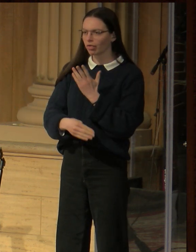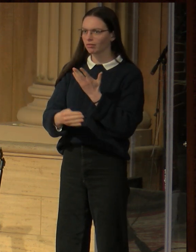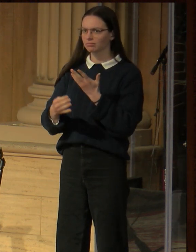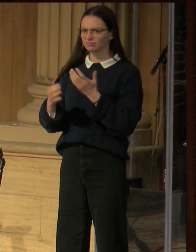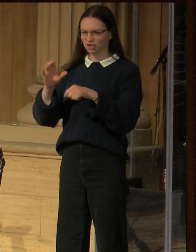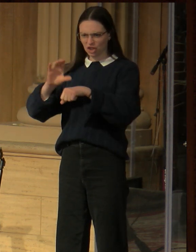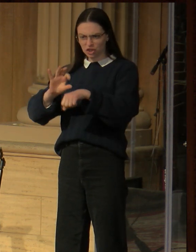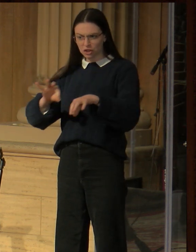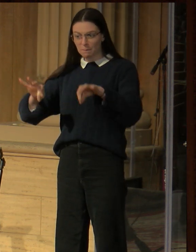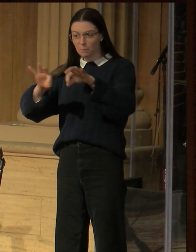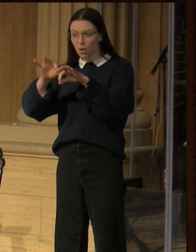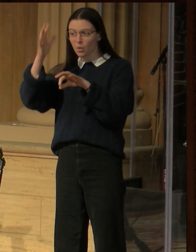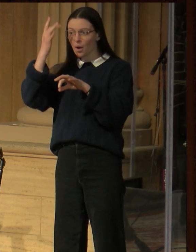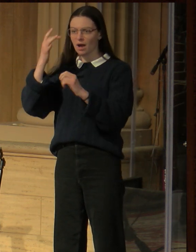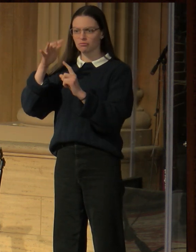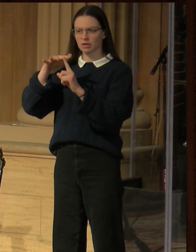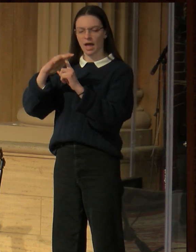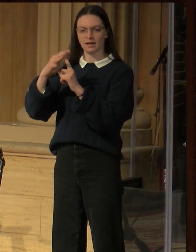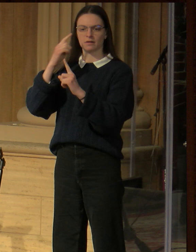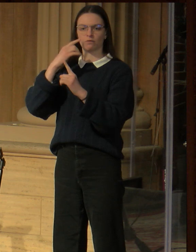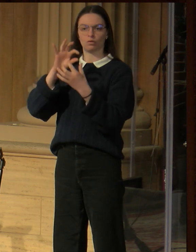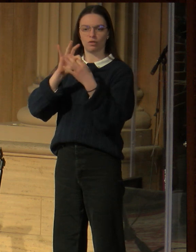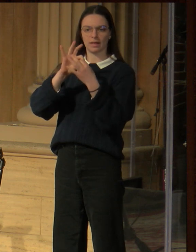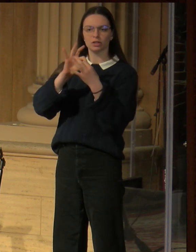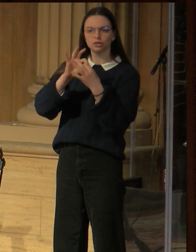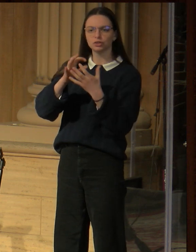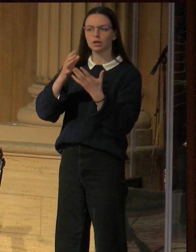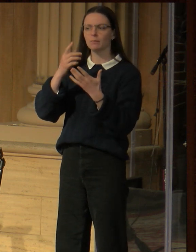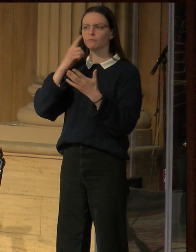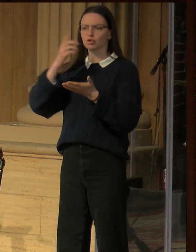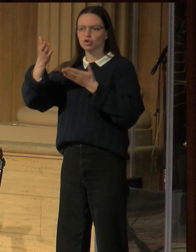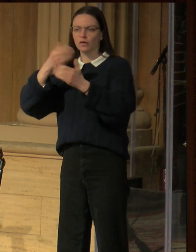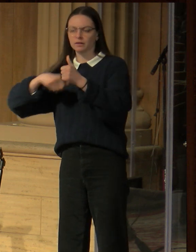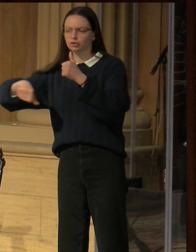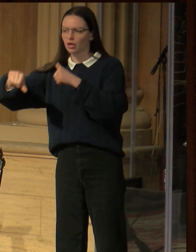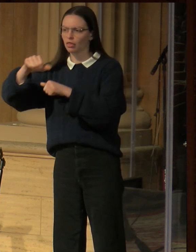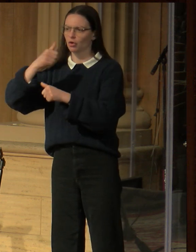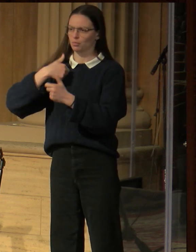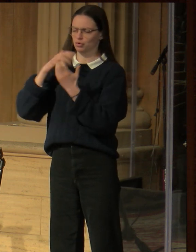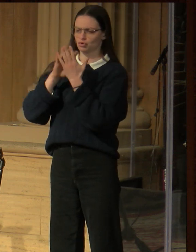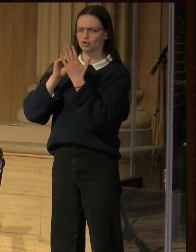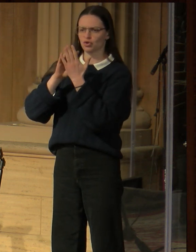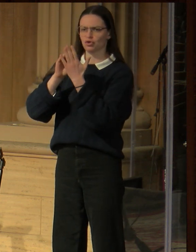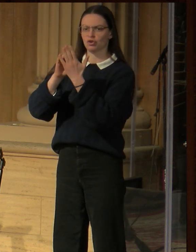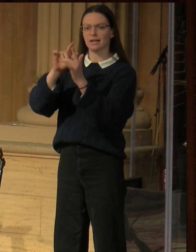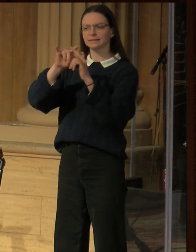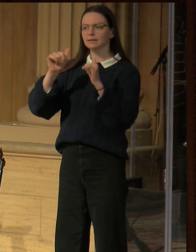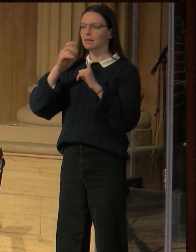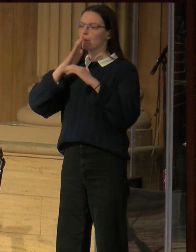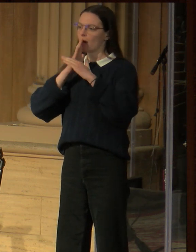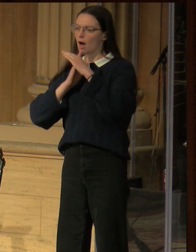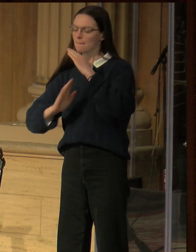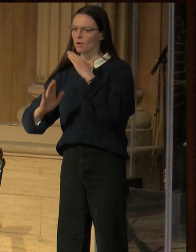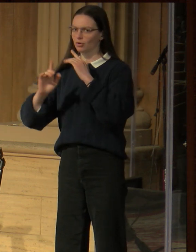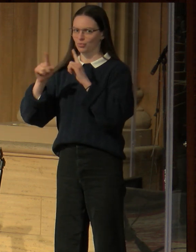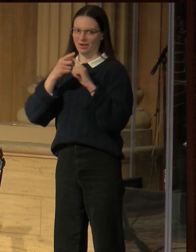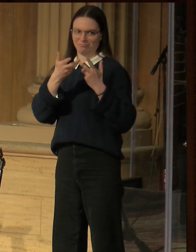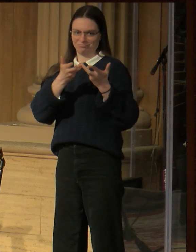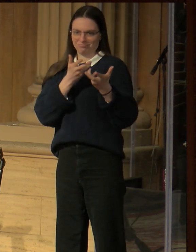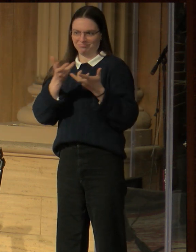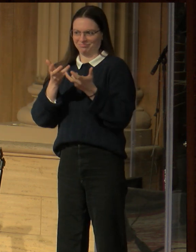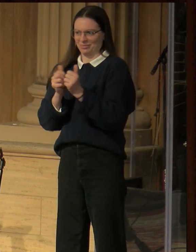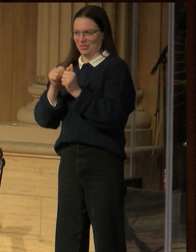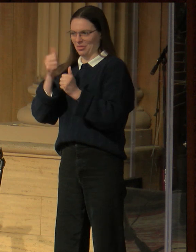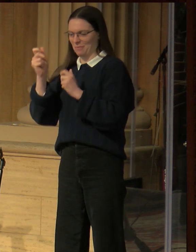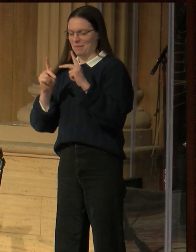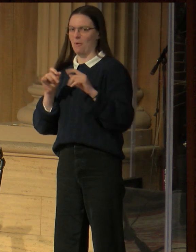context where there's relationship and there's service, and then we can be learning, but also be being humbled by our interactions with other